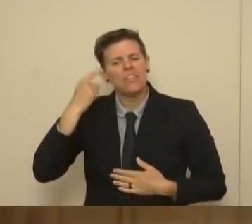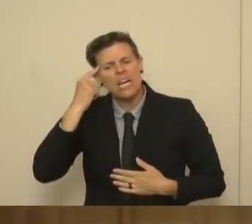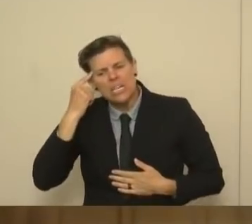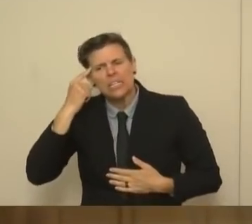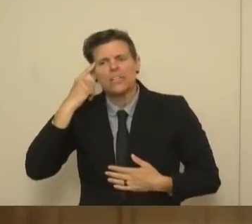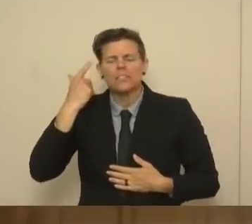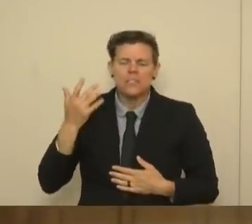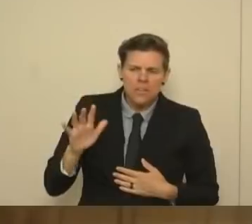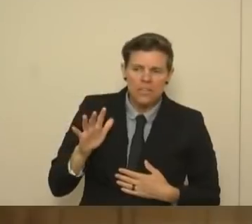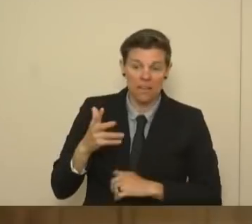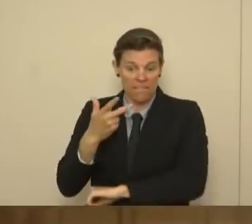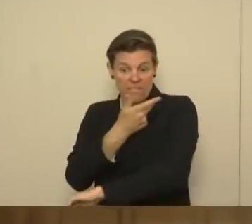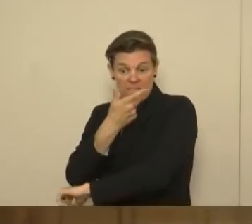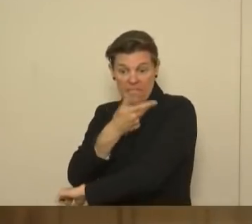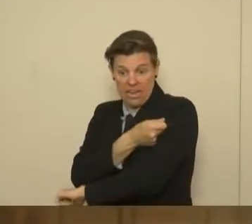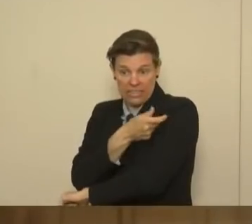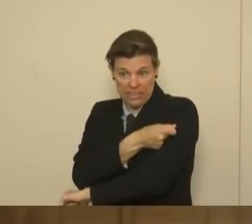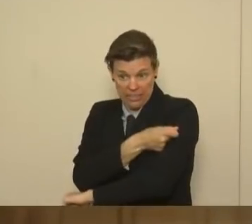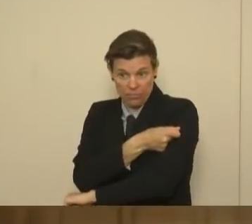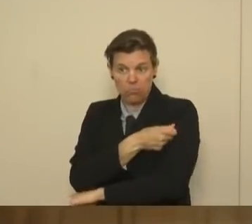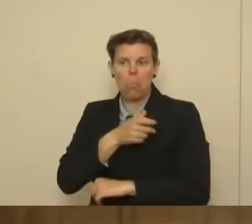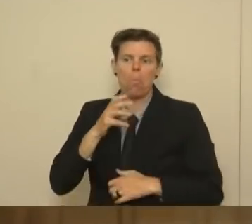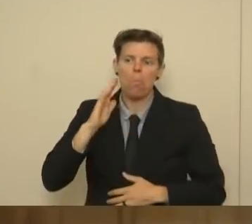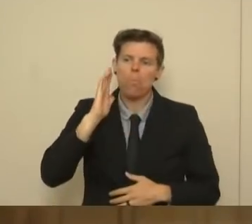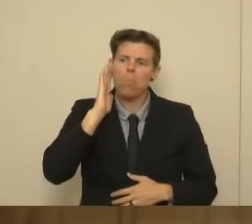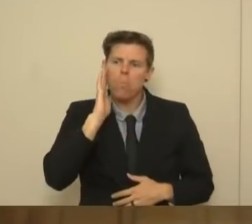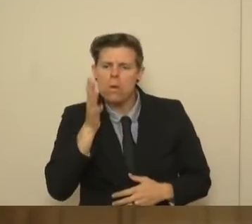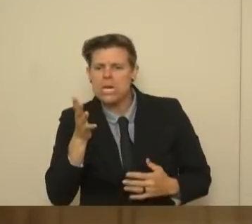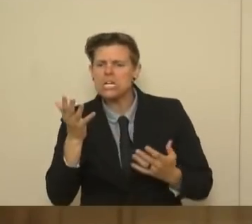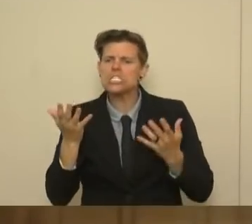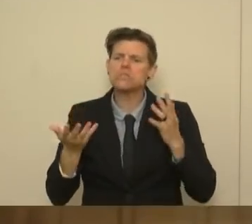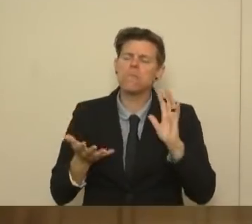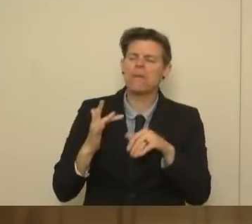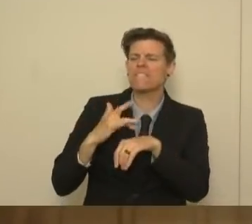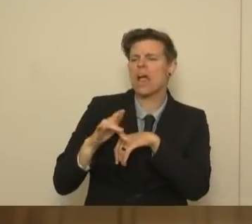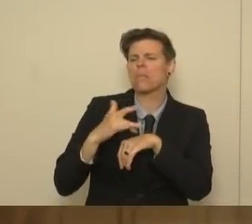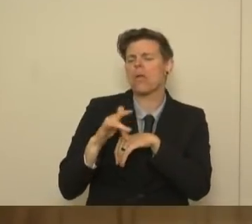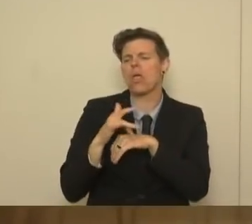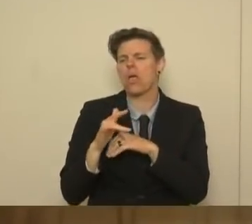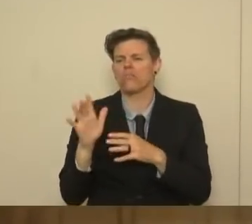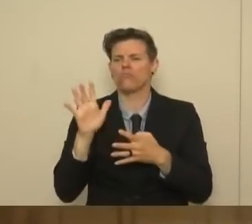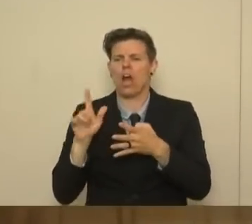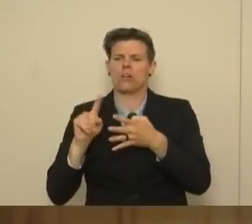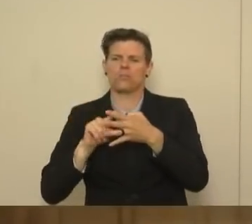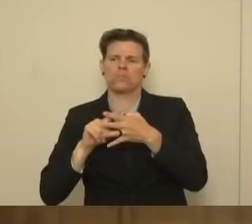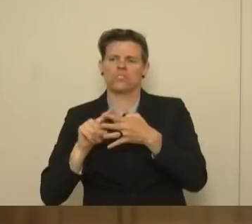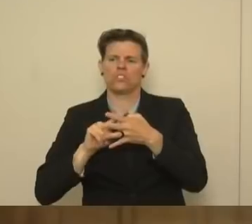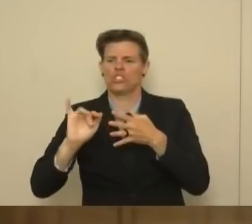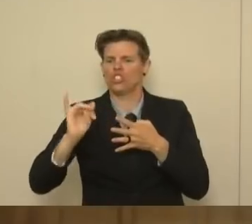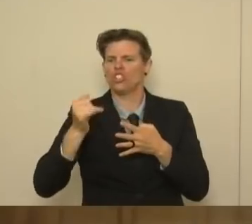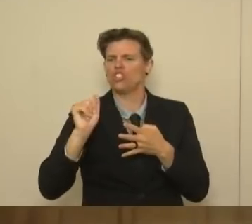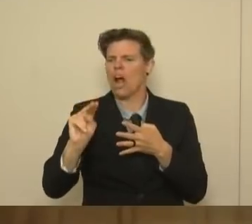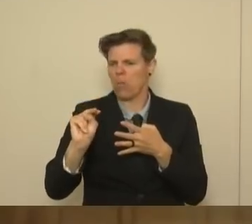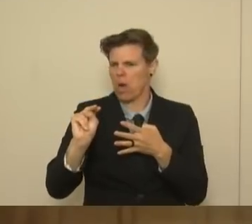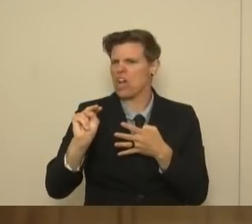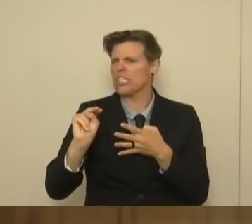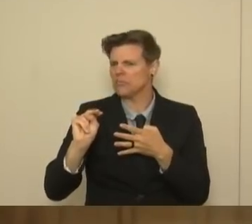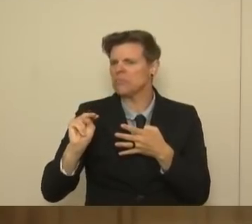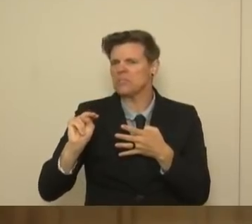will be on the market, around the first of the year, and that it will be more widely